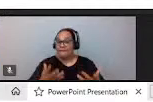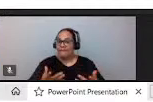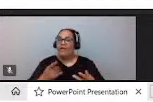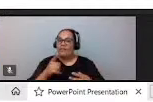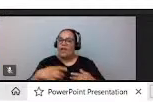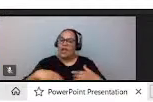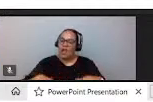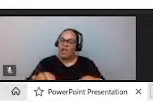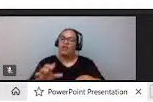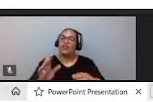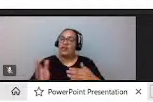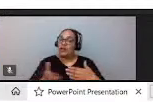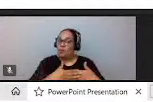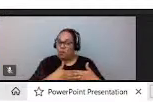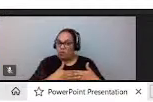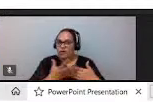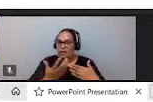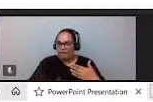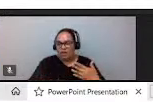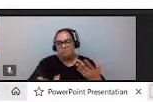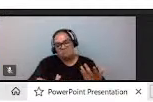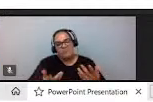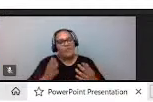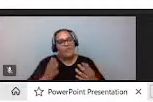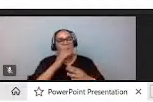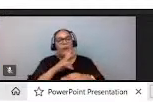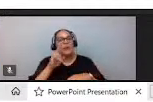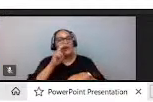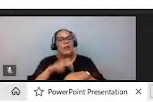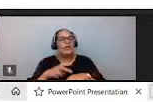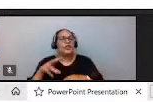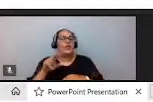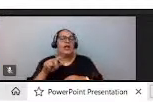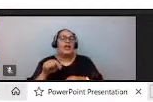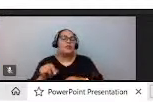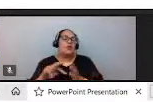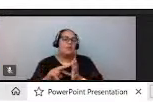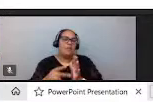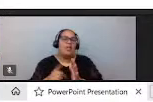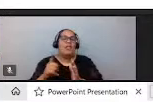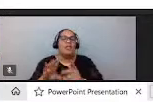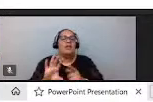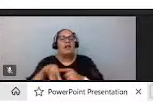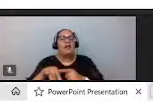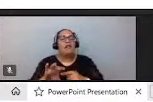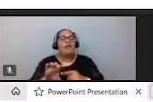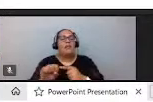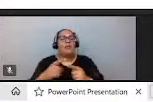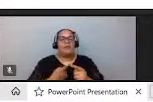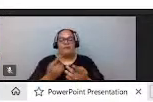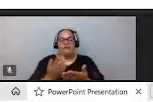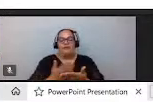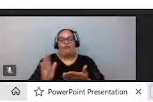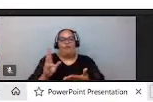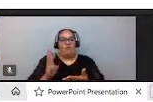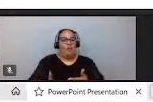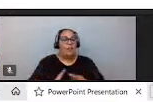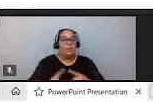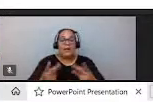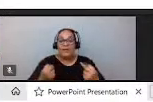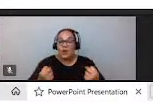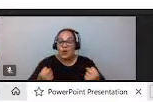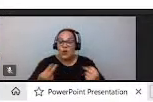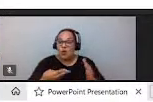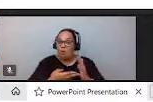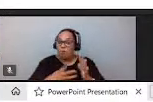certain actions are now closed and no longer need to be on the 8o plan they will then find themselves off and if there are new ones